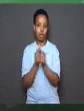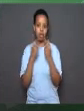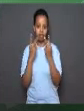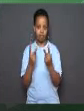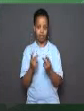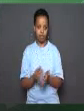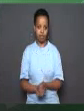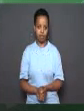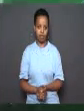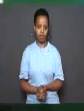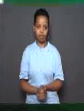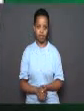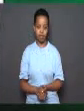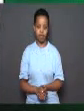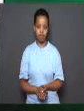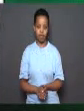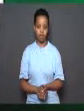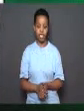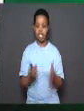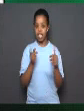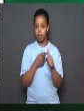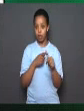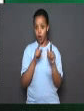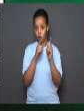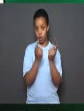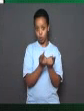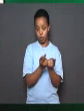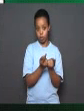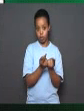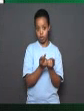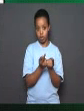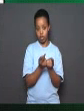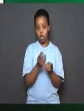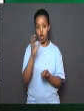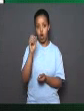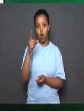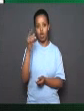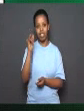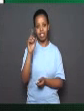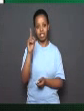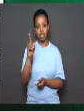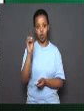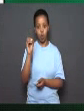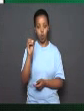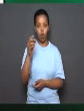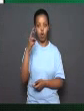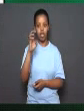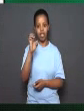answers together. The first group is called Oxido